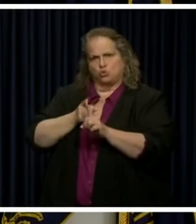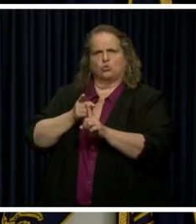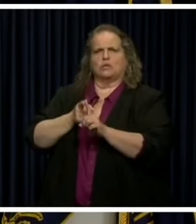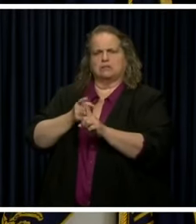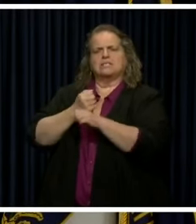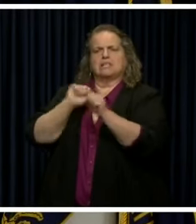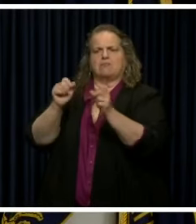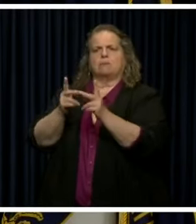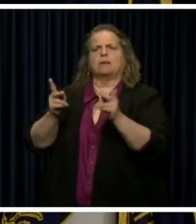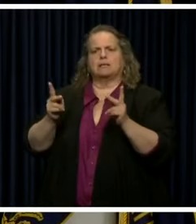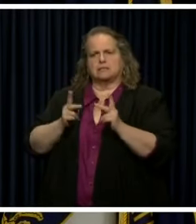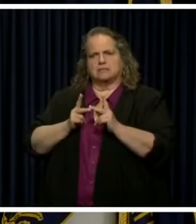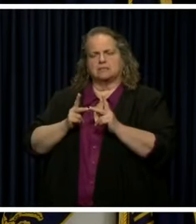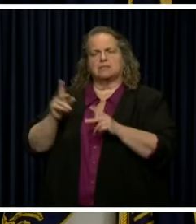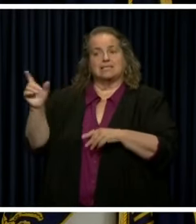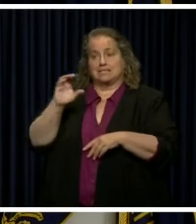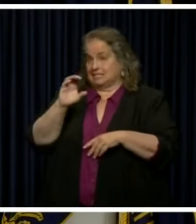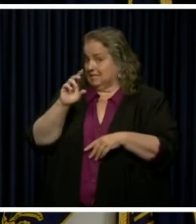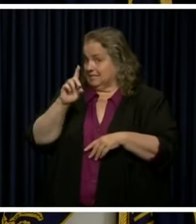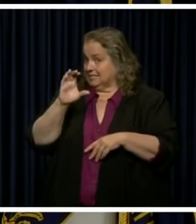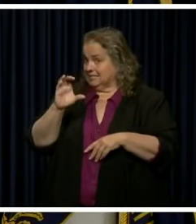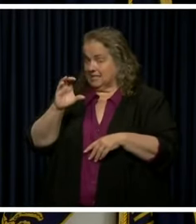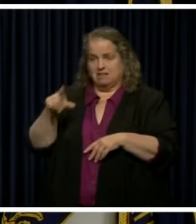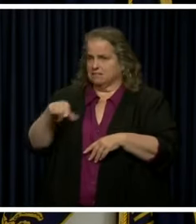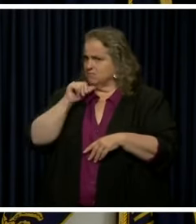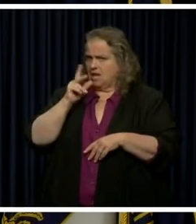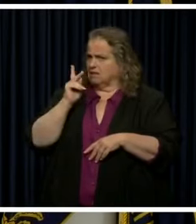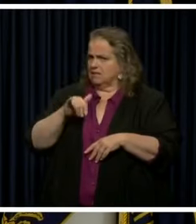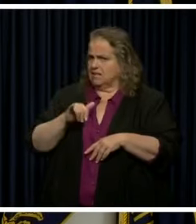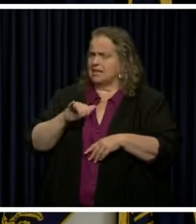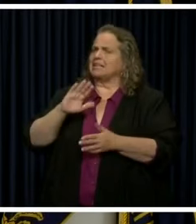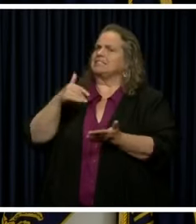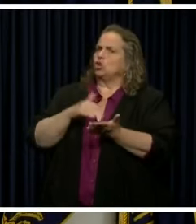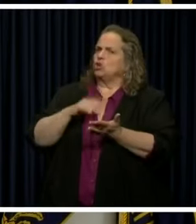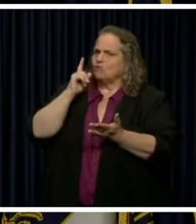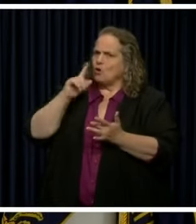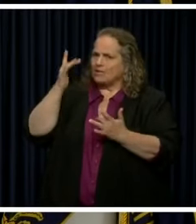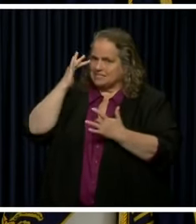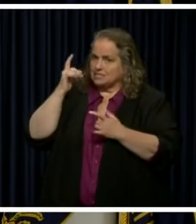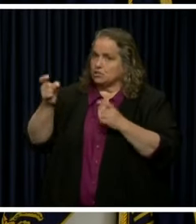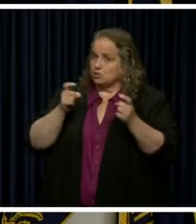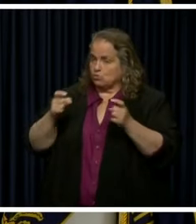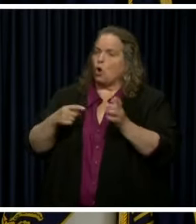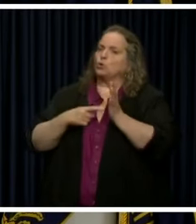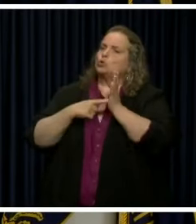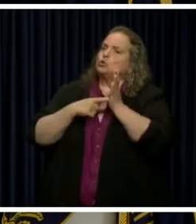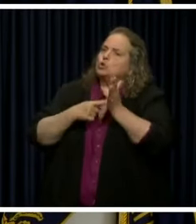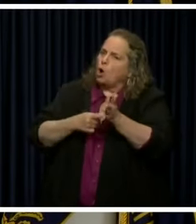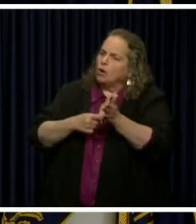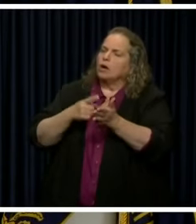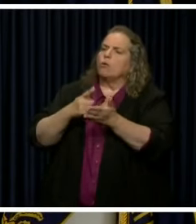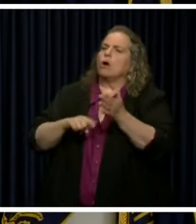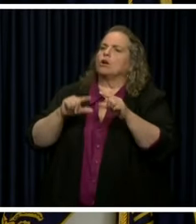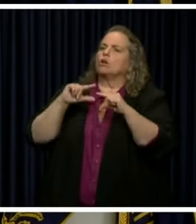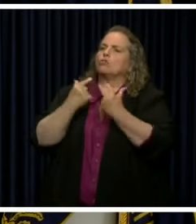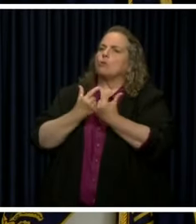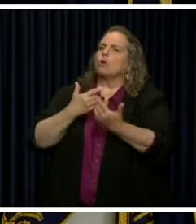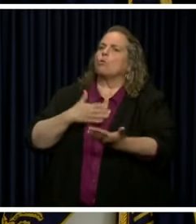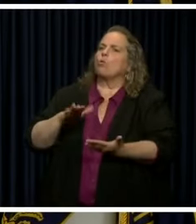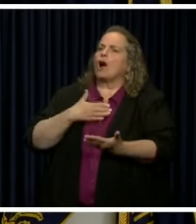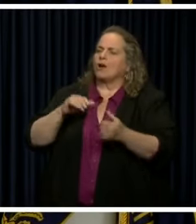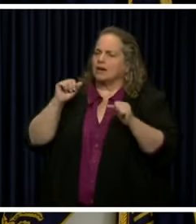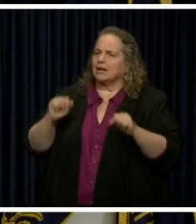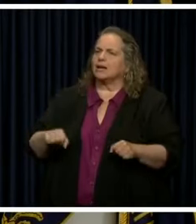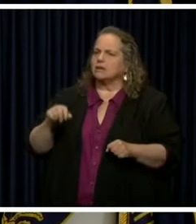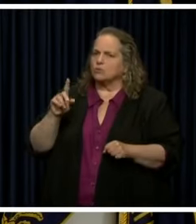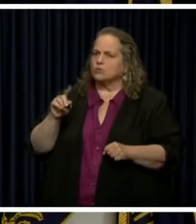CDC, this isn't us in Kentucky, this is Center for Disease Control, is showing what a group choir can